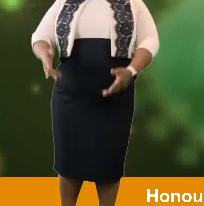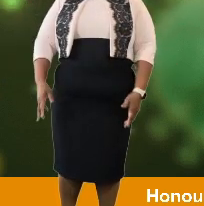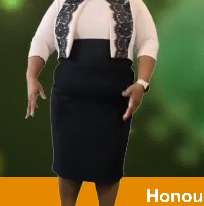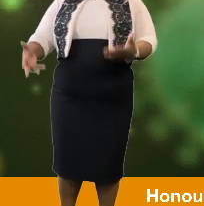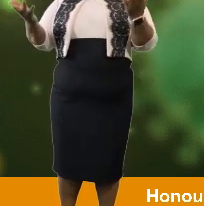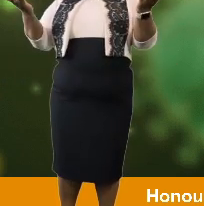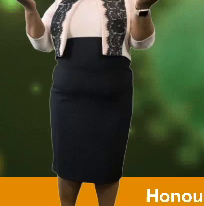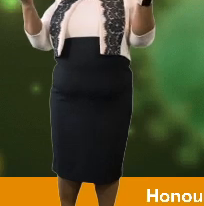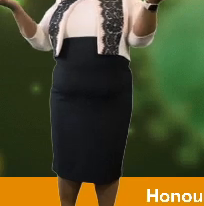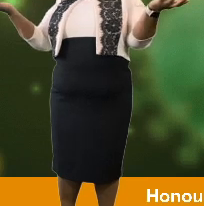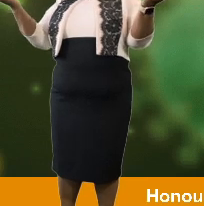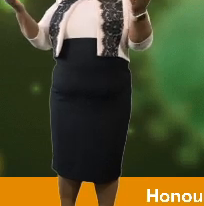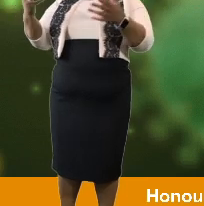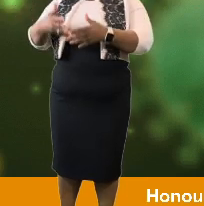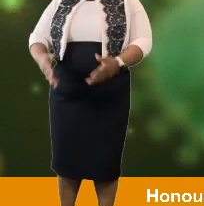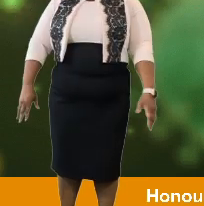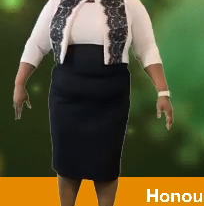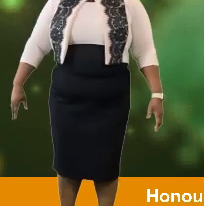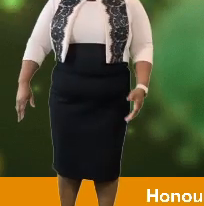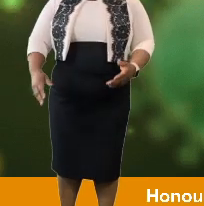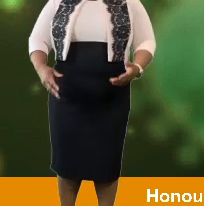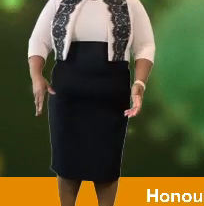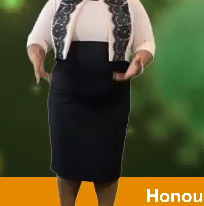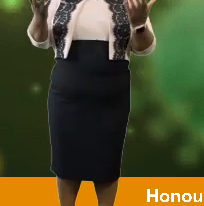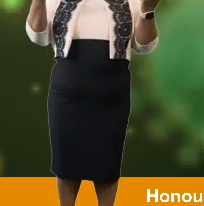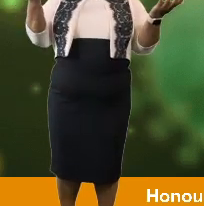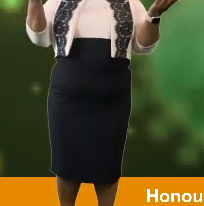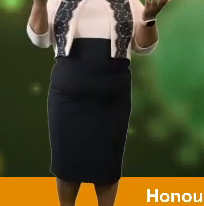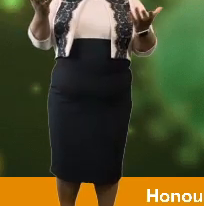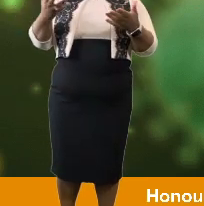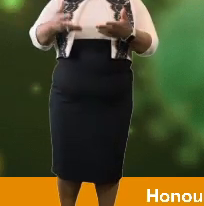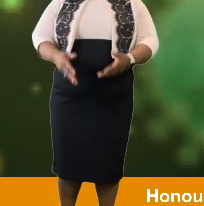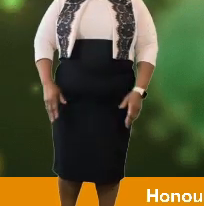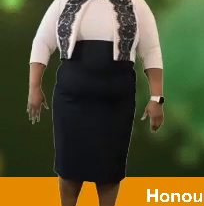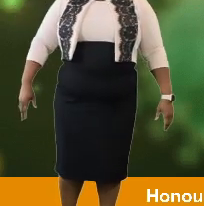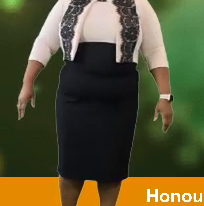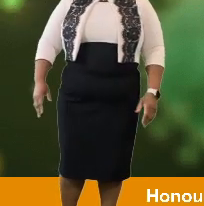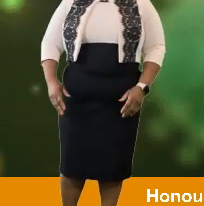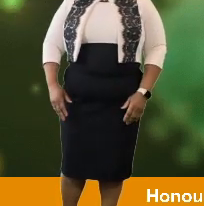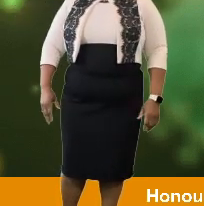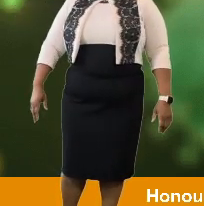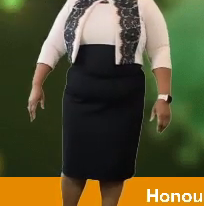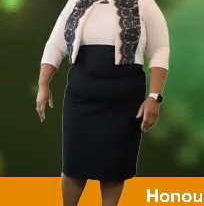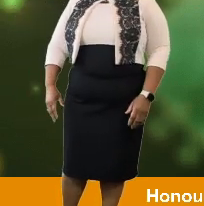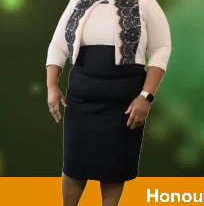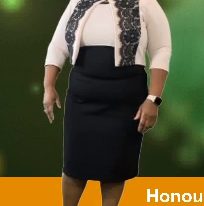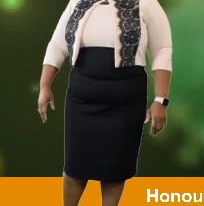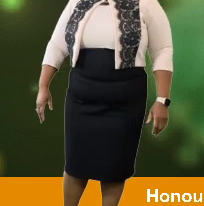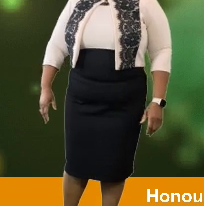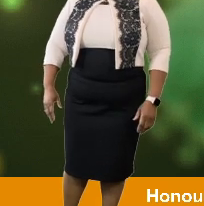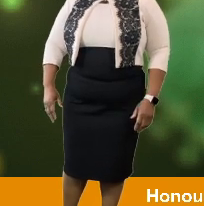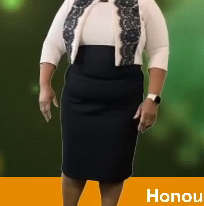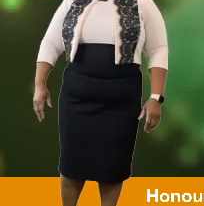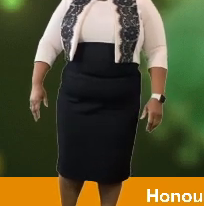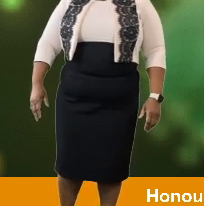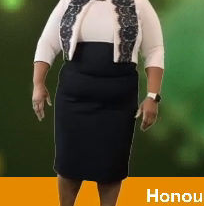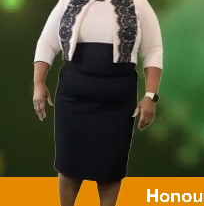provincial treasury on board. Economic development, tourism, and environmental affairs on issues of business,